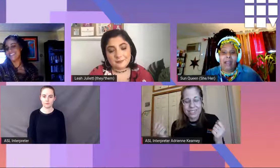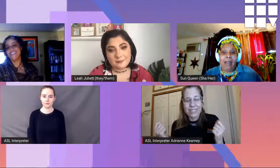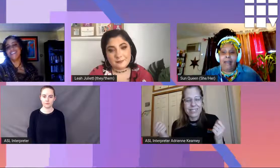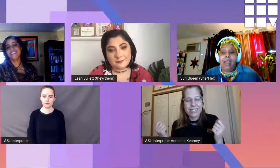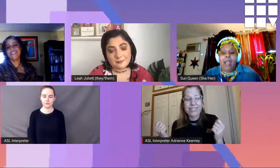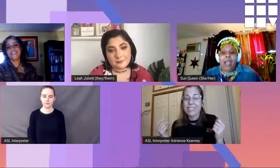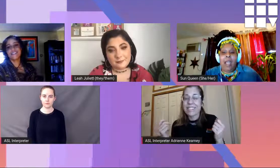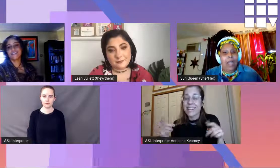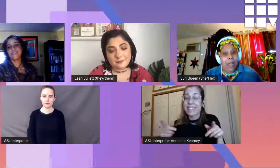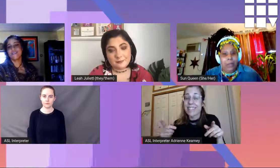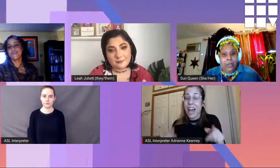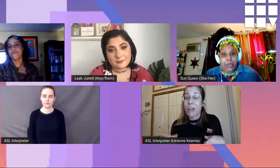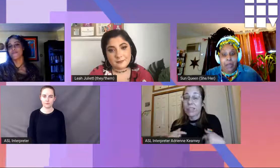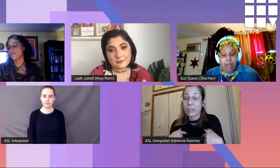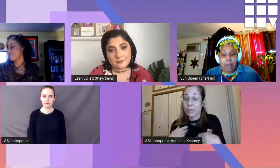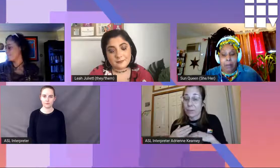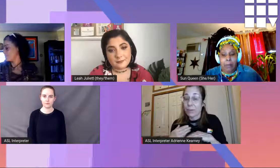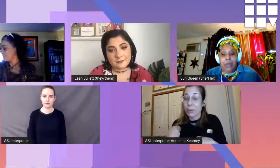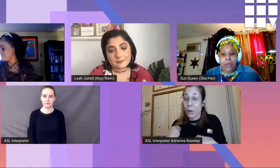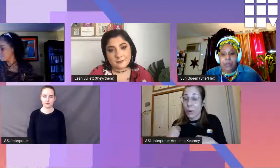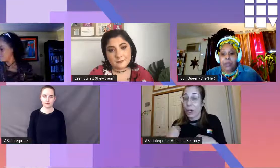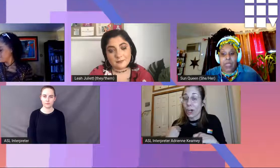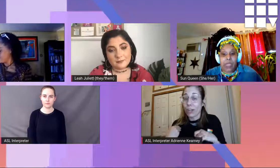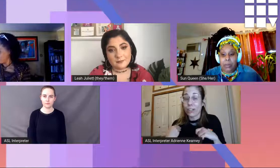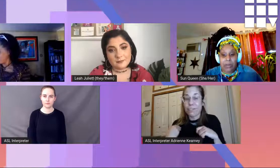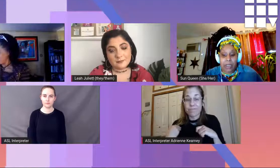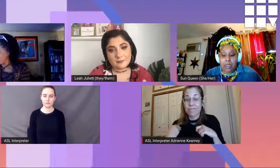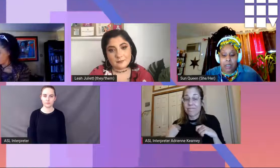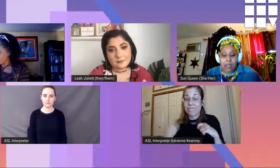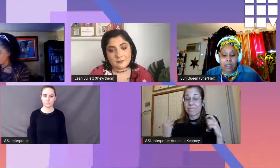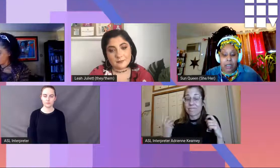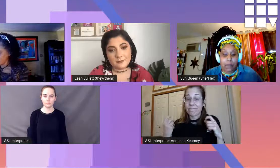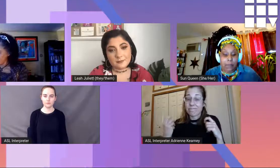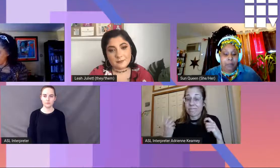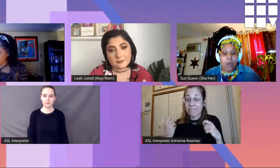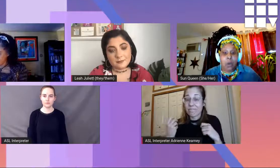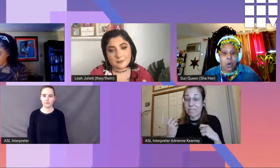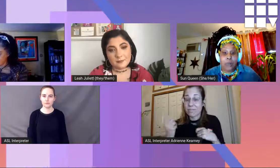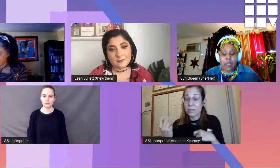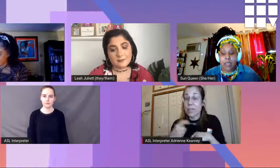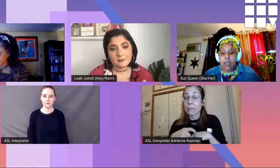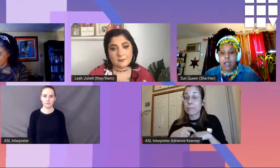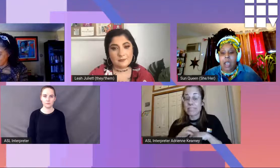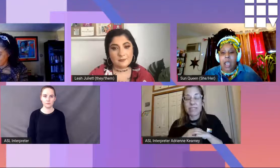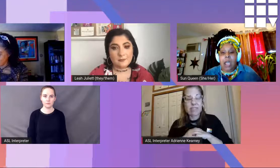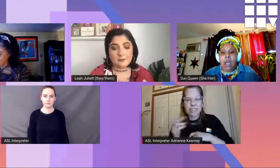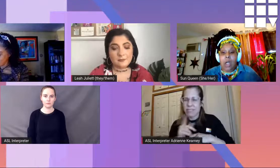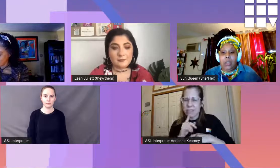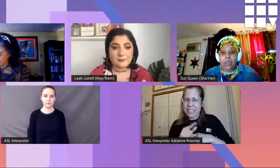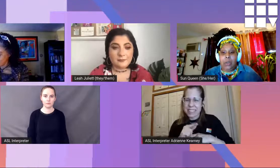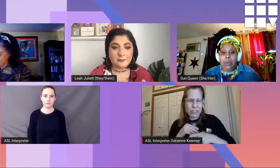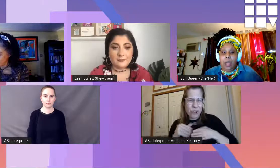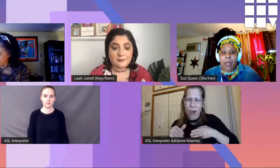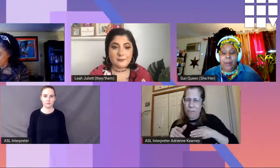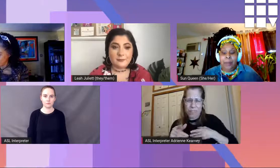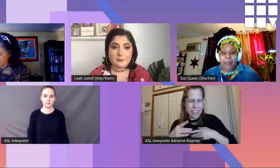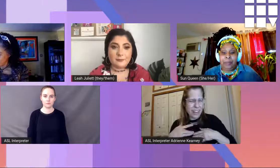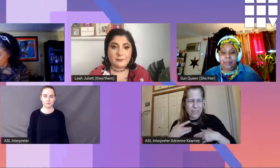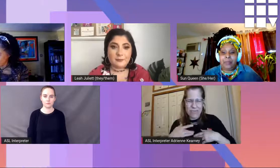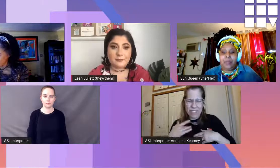Definitely have encountered those experiences too often. And